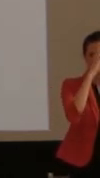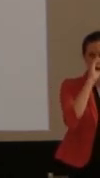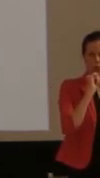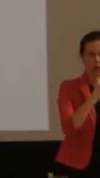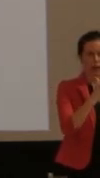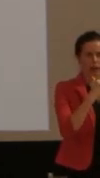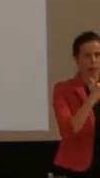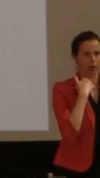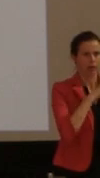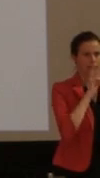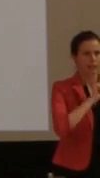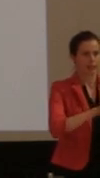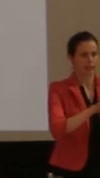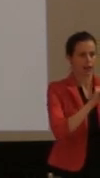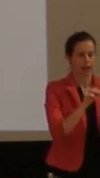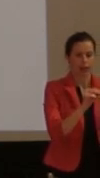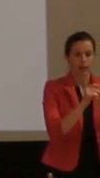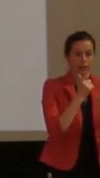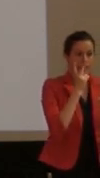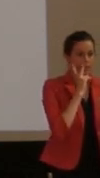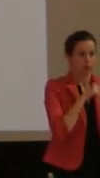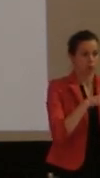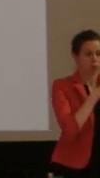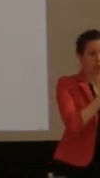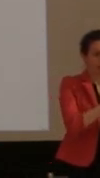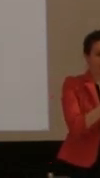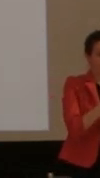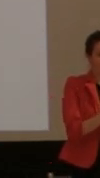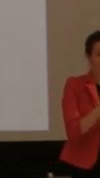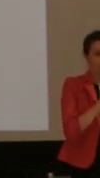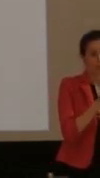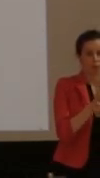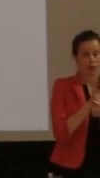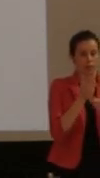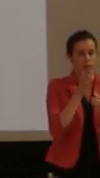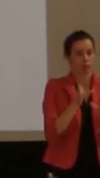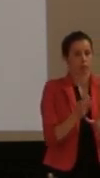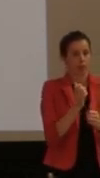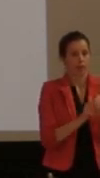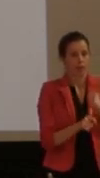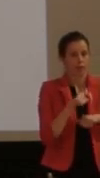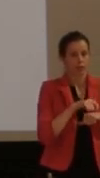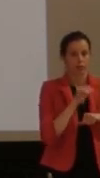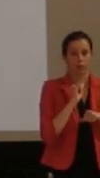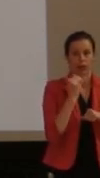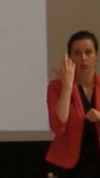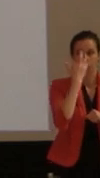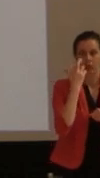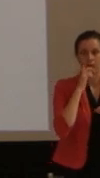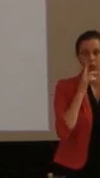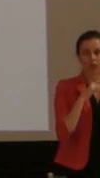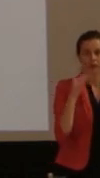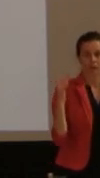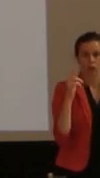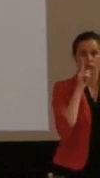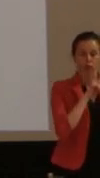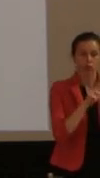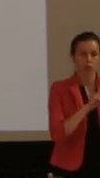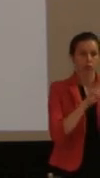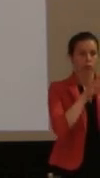right treatment at the right time for the right person every time. That's why diverse research participation will